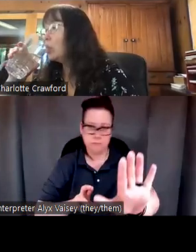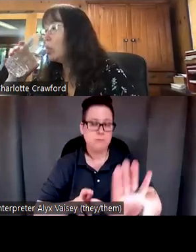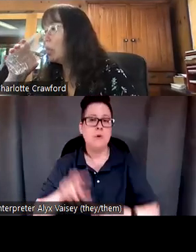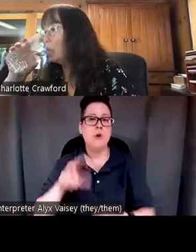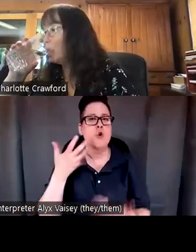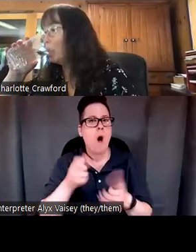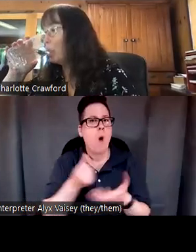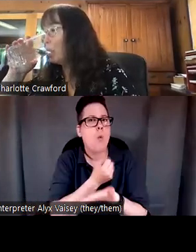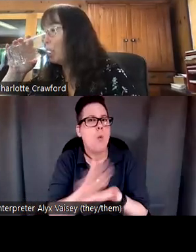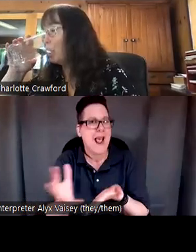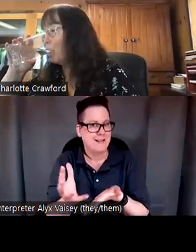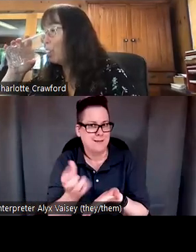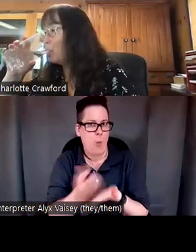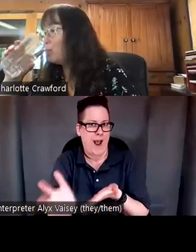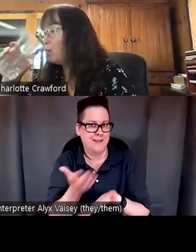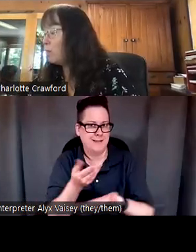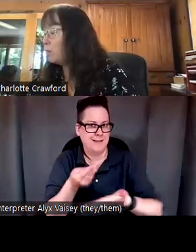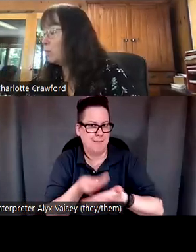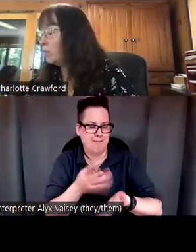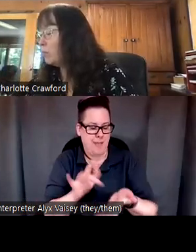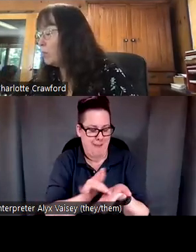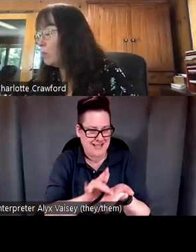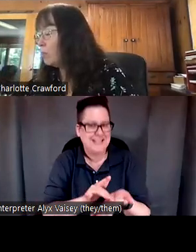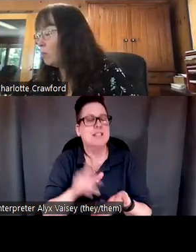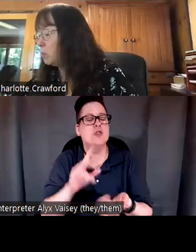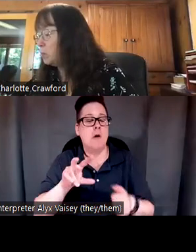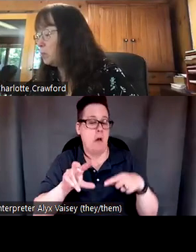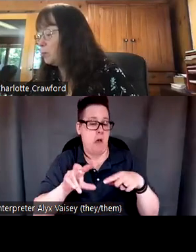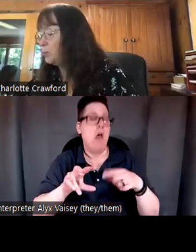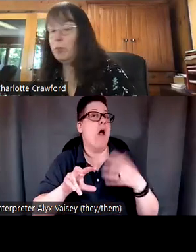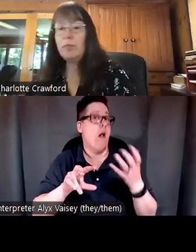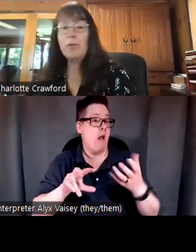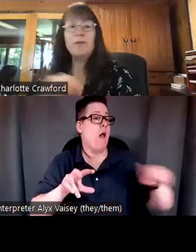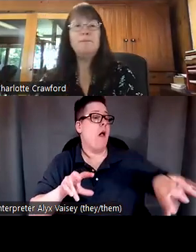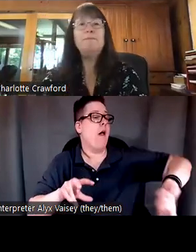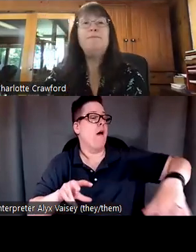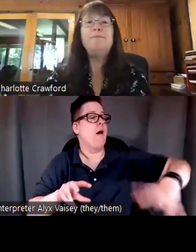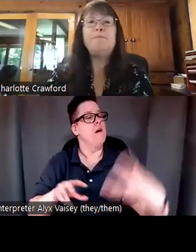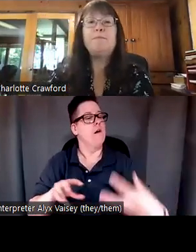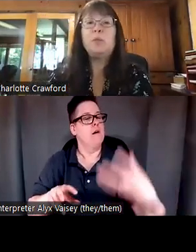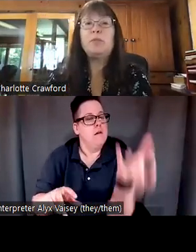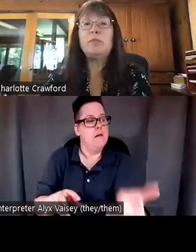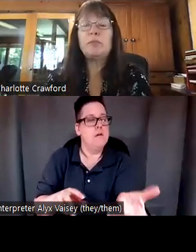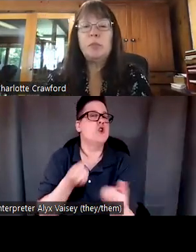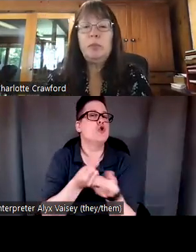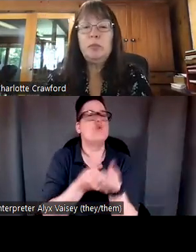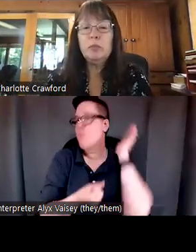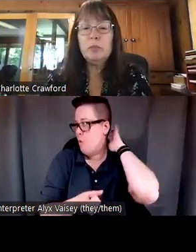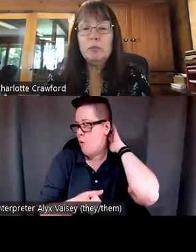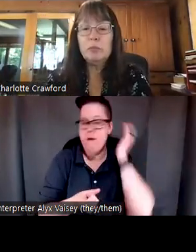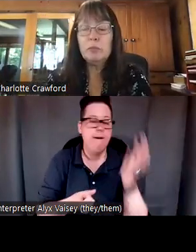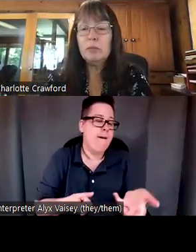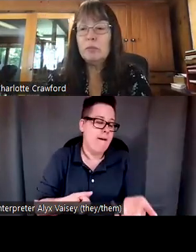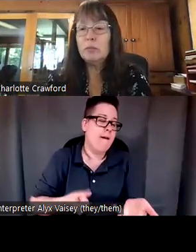waste all or part of the dose of medication. Tilt the person's head back and provide support under the neck with your hand.